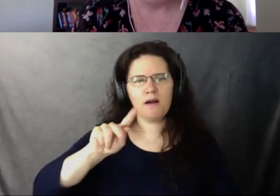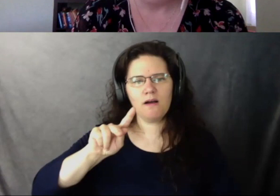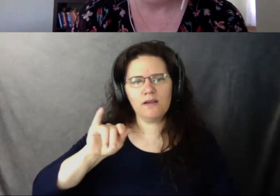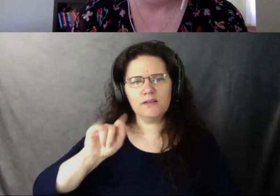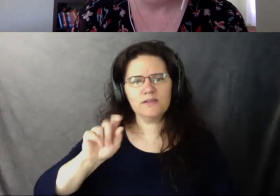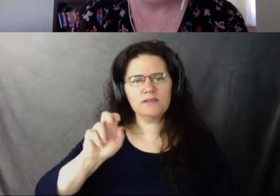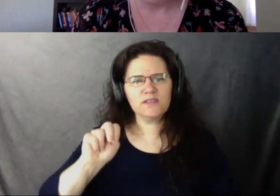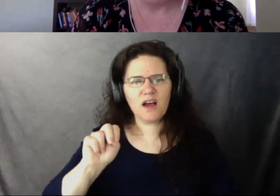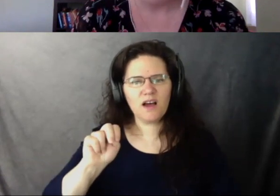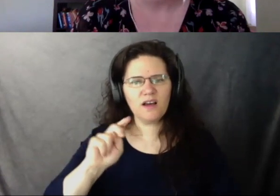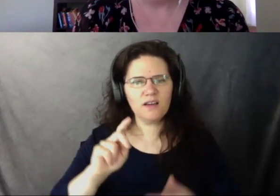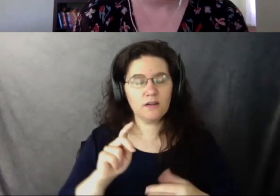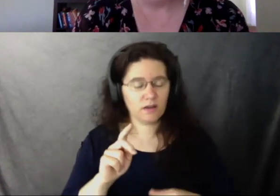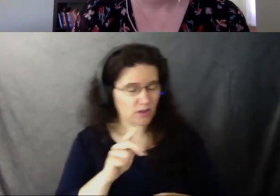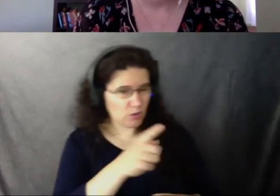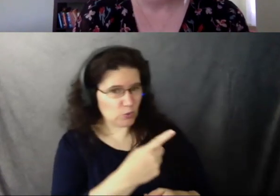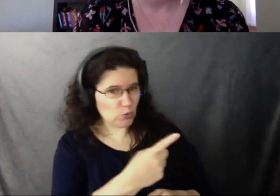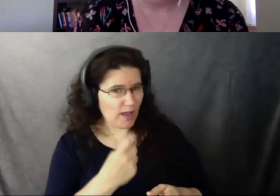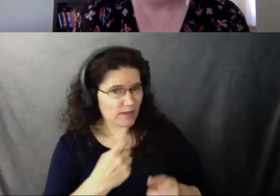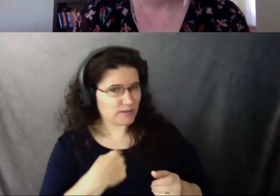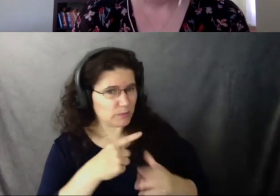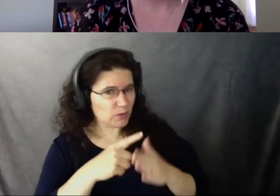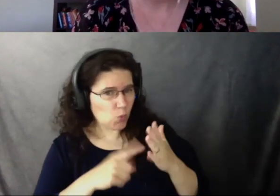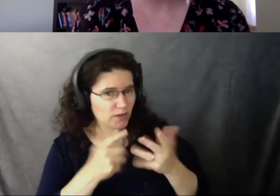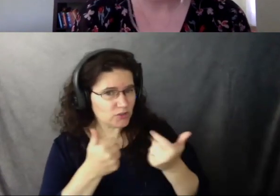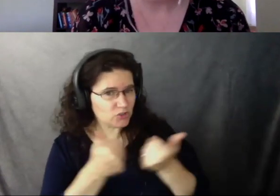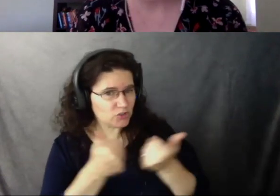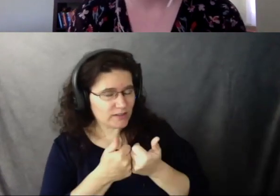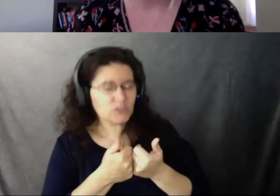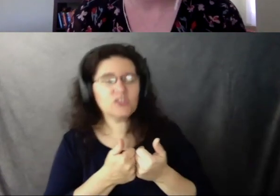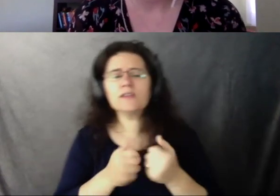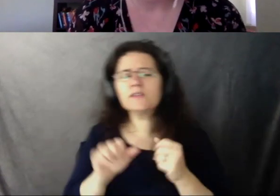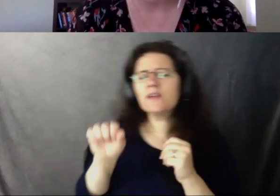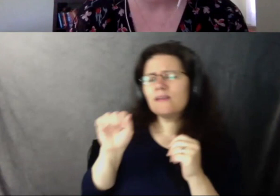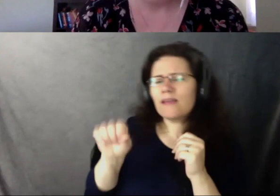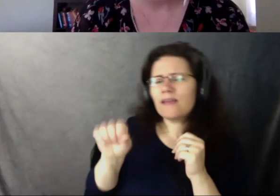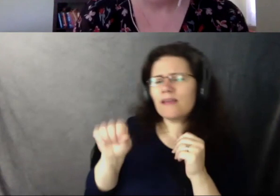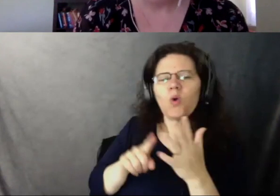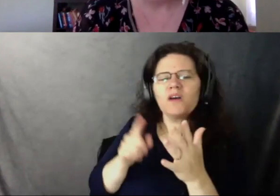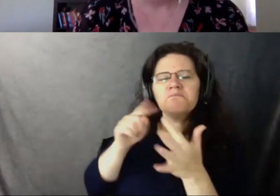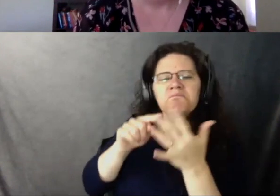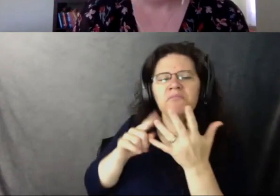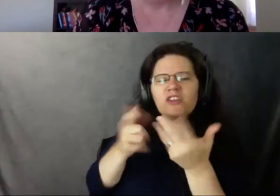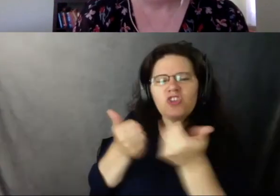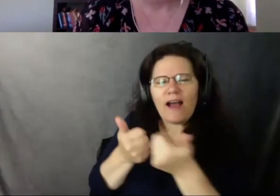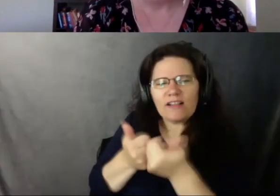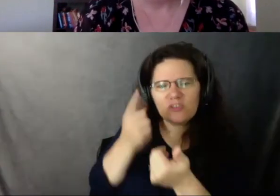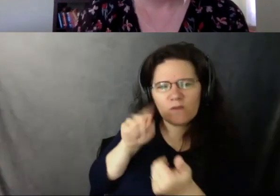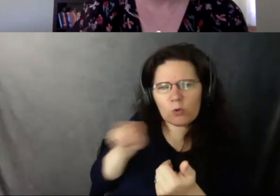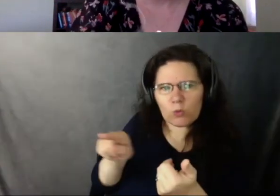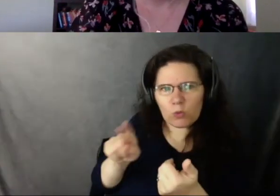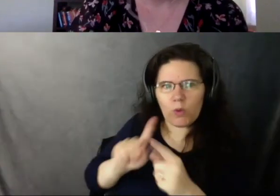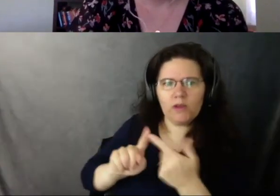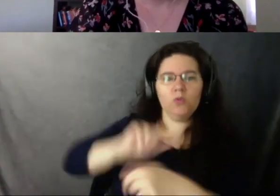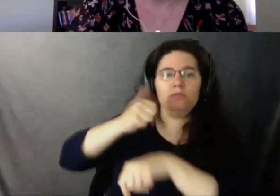What are the challenges? What are you? Yeah, what are some challenges Okay. that you've faced? Okay,